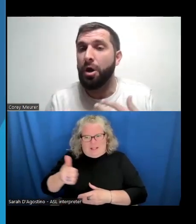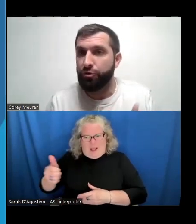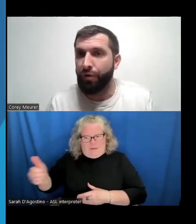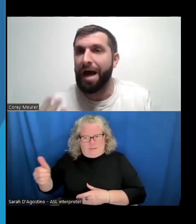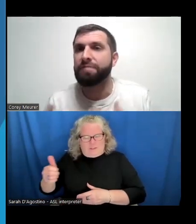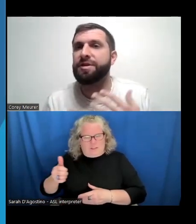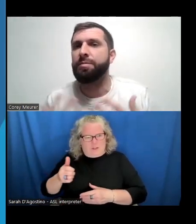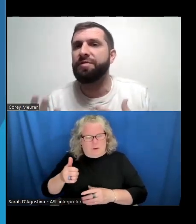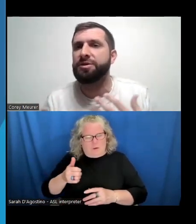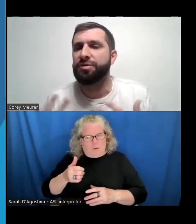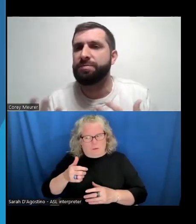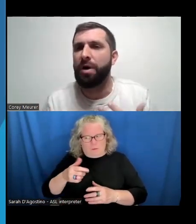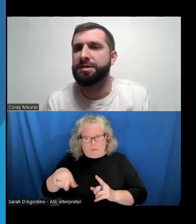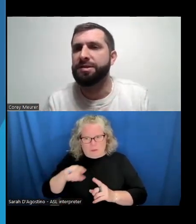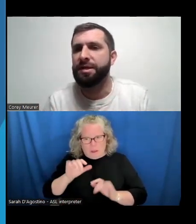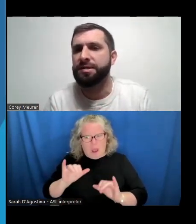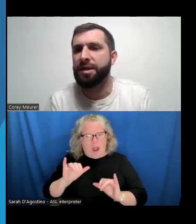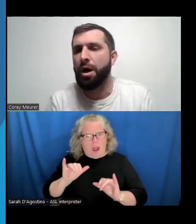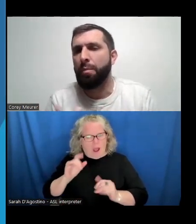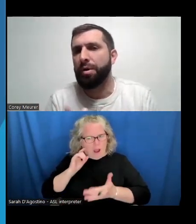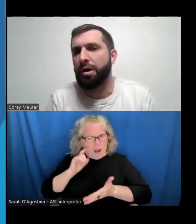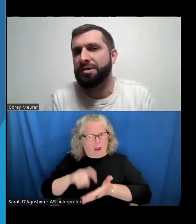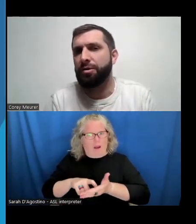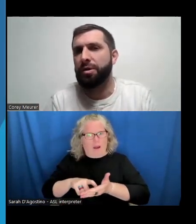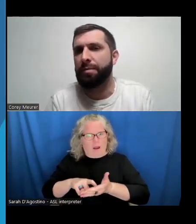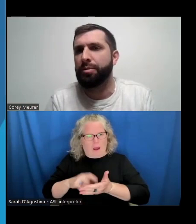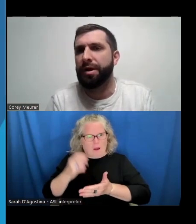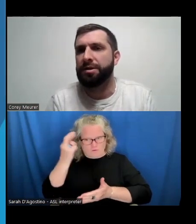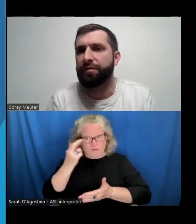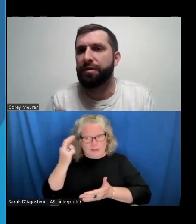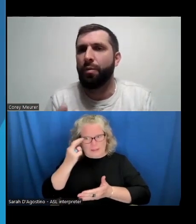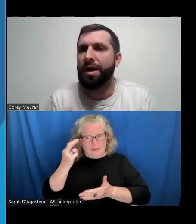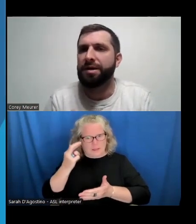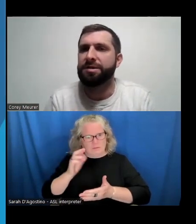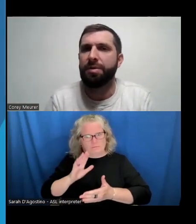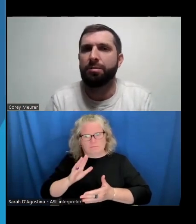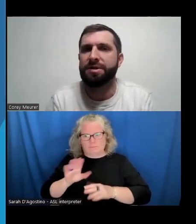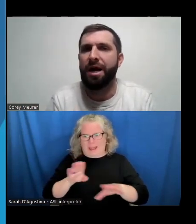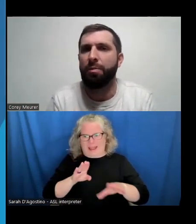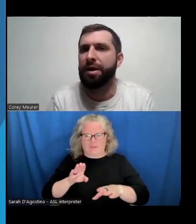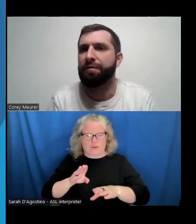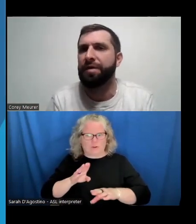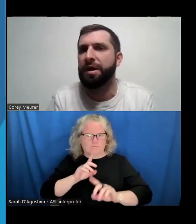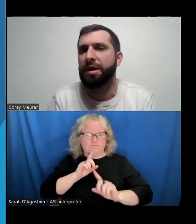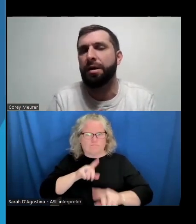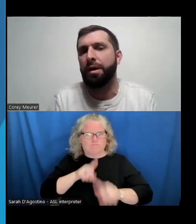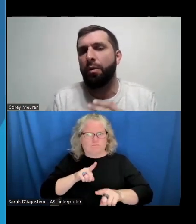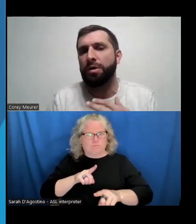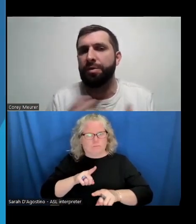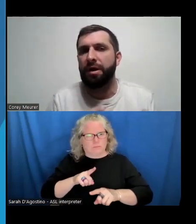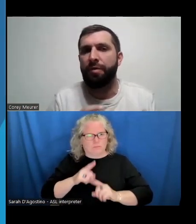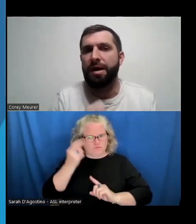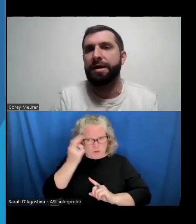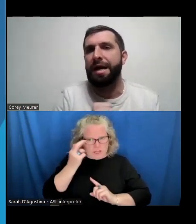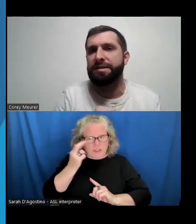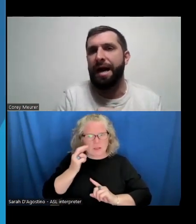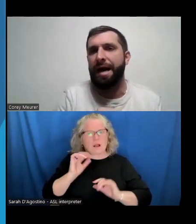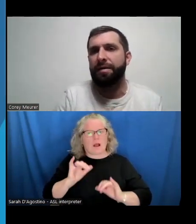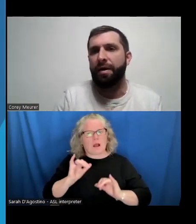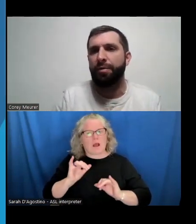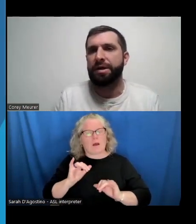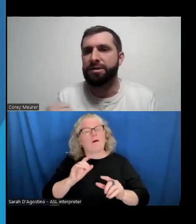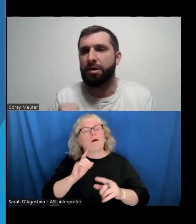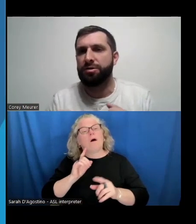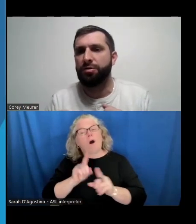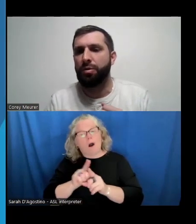that maybe drive some of these responses in us, but also labeling different ways to be able to help intervene. And once we can recognize